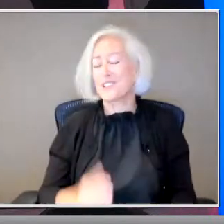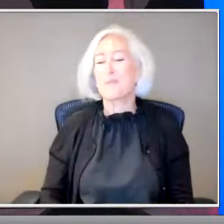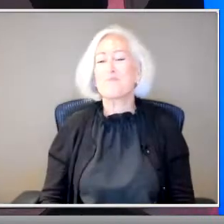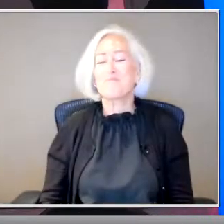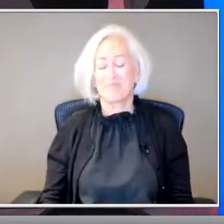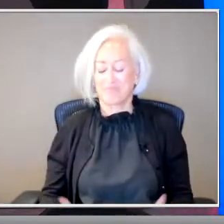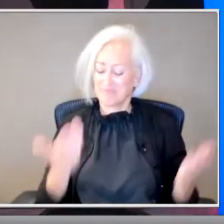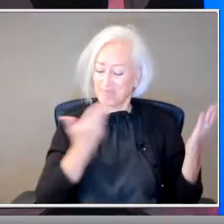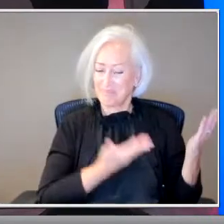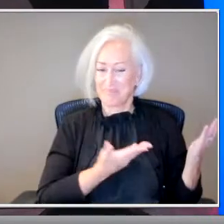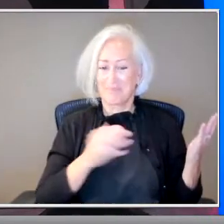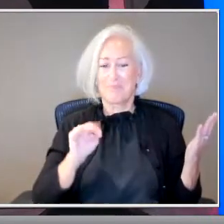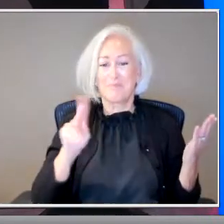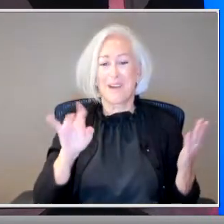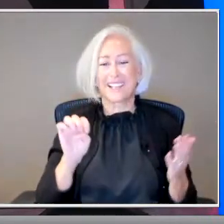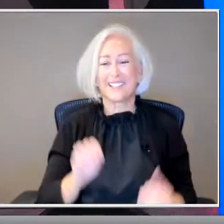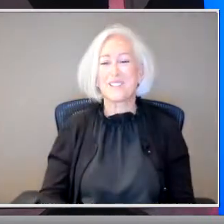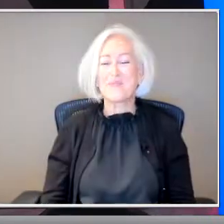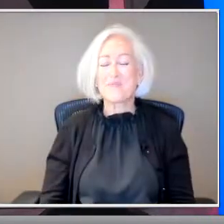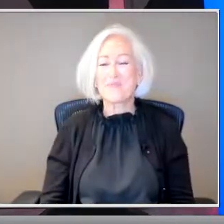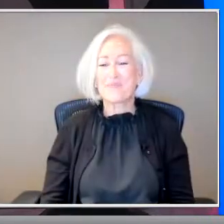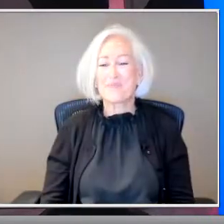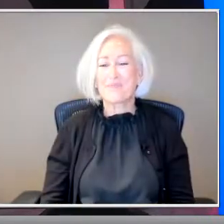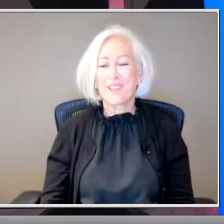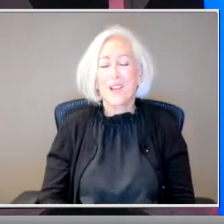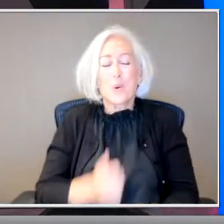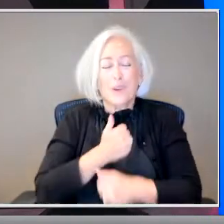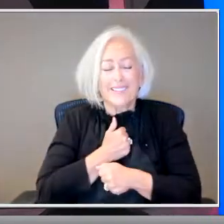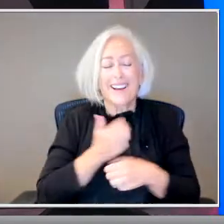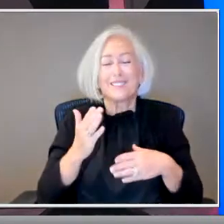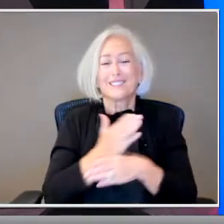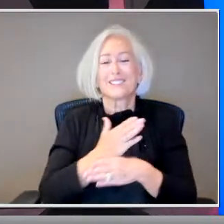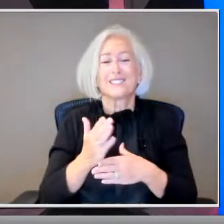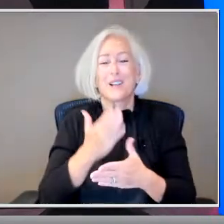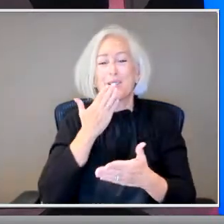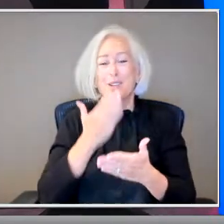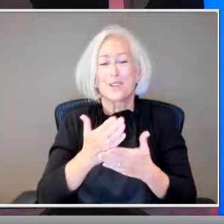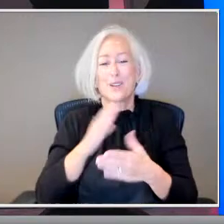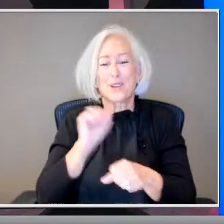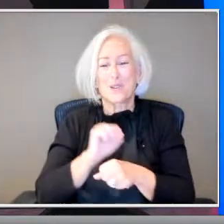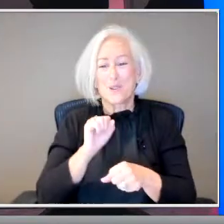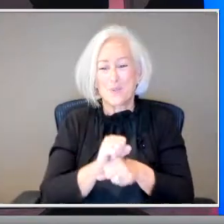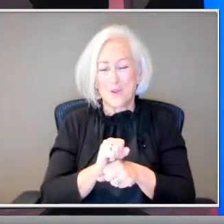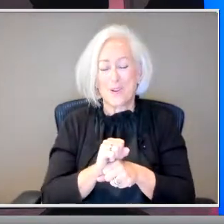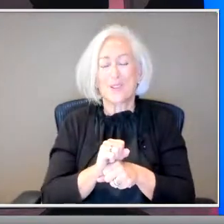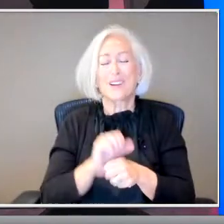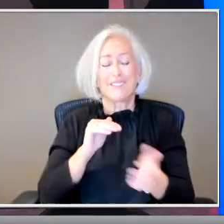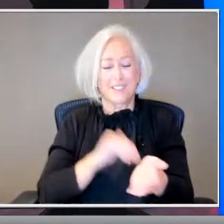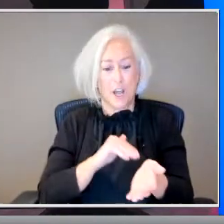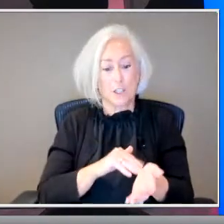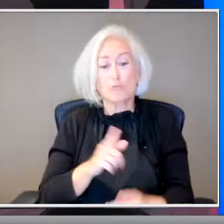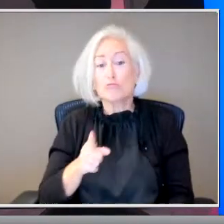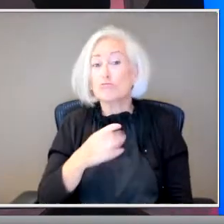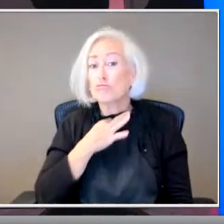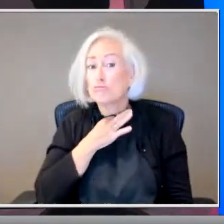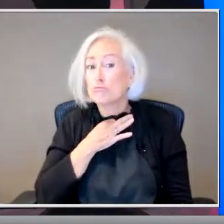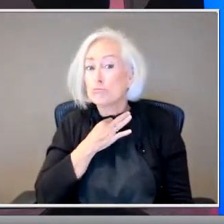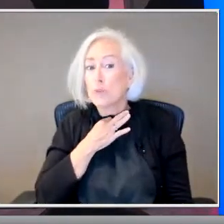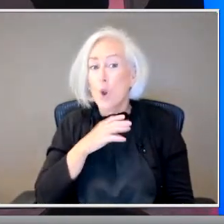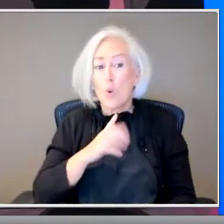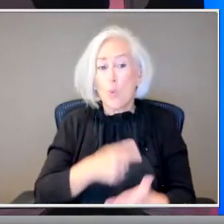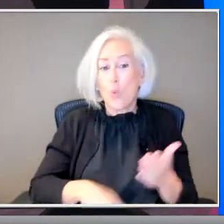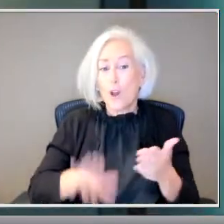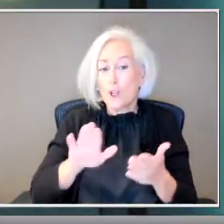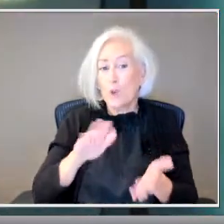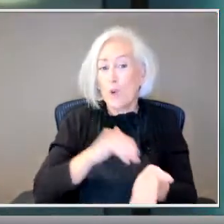Mike. Yes. And we love sharing the incredible work of our doctors here at the health system, but have you ever wondered what your doctor does outside